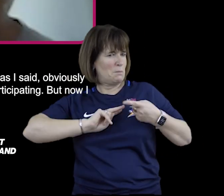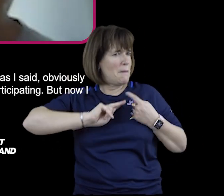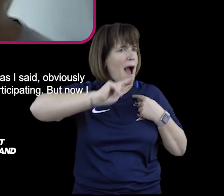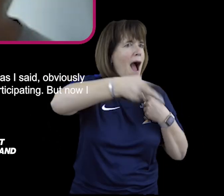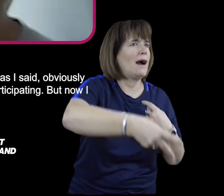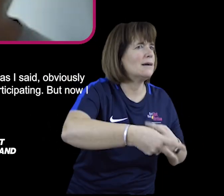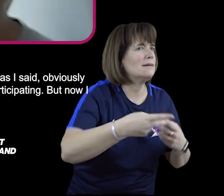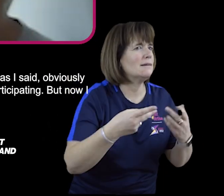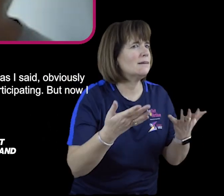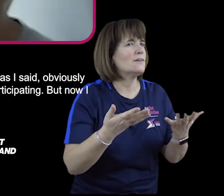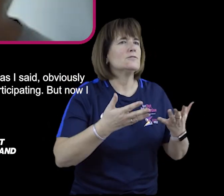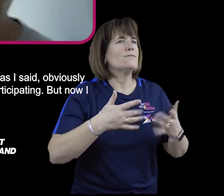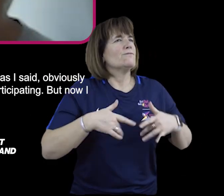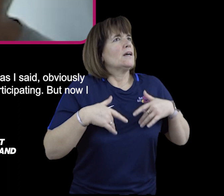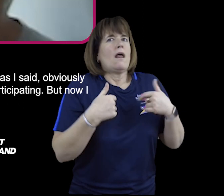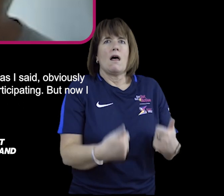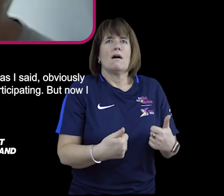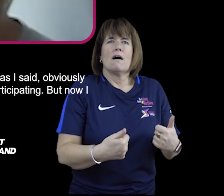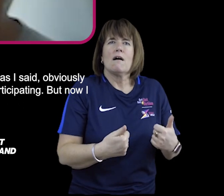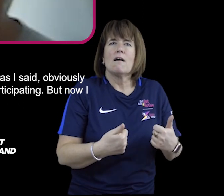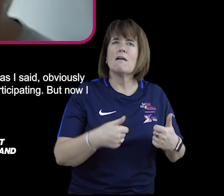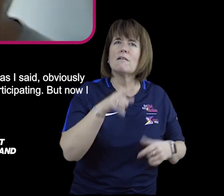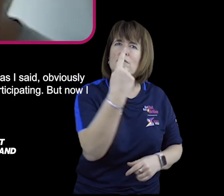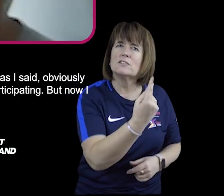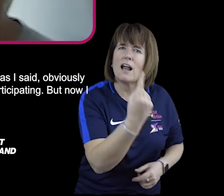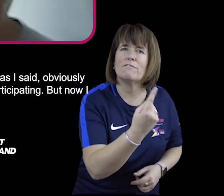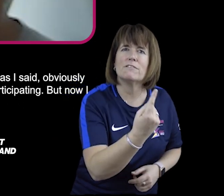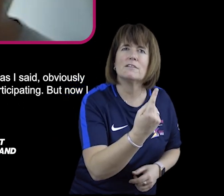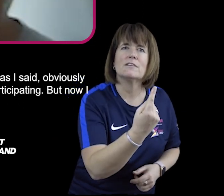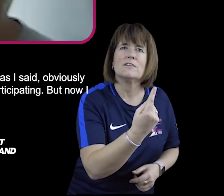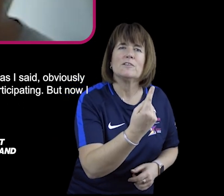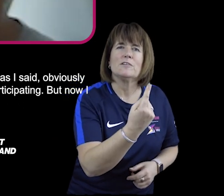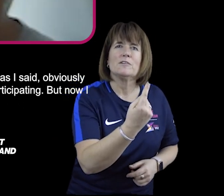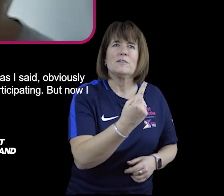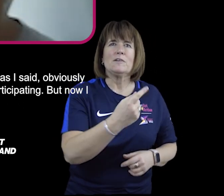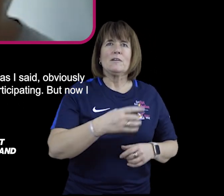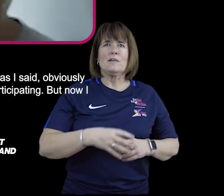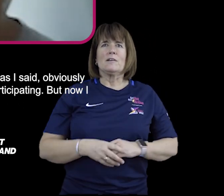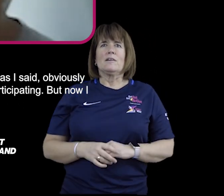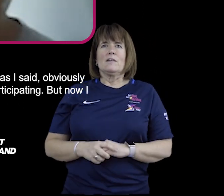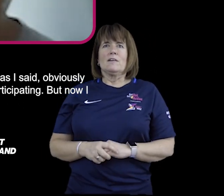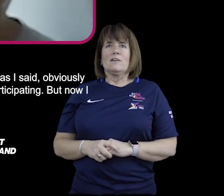I cannot even begin to imagine how many hours you put into giving something back.